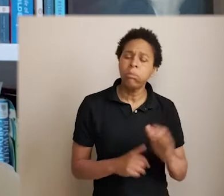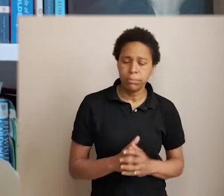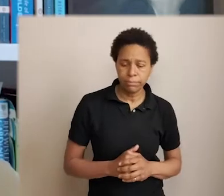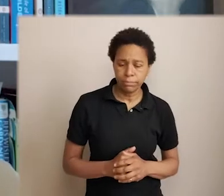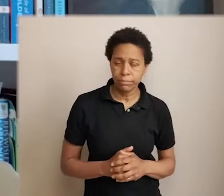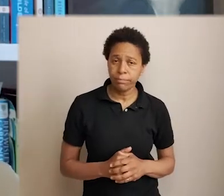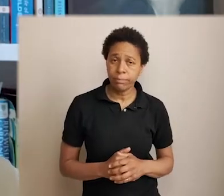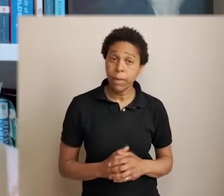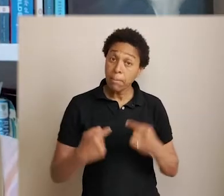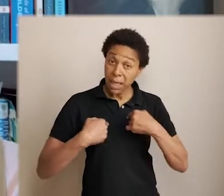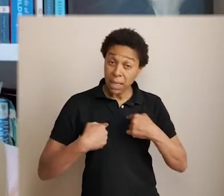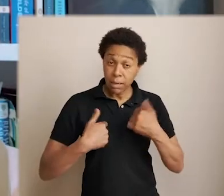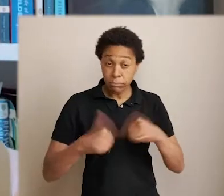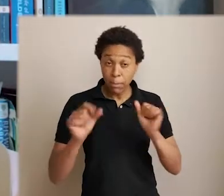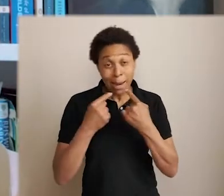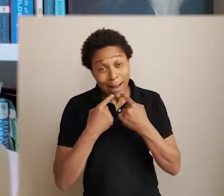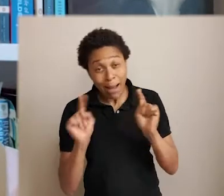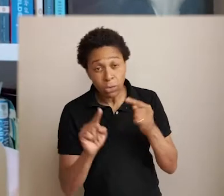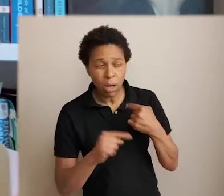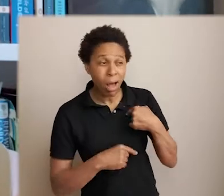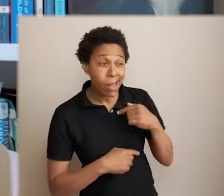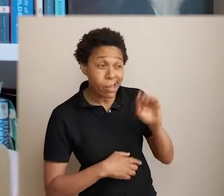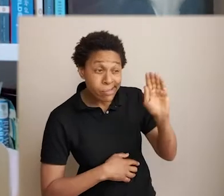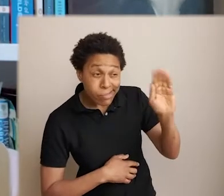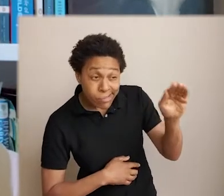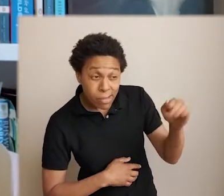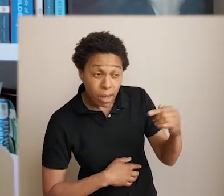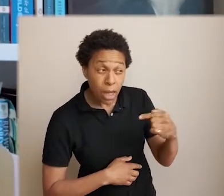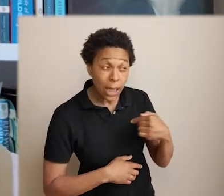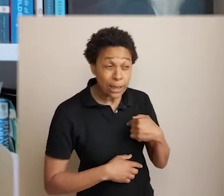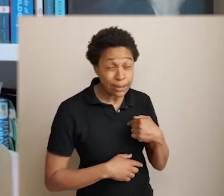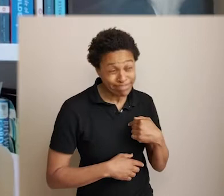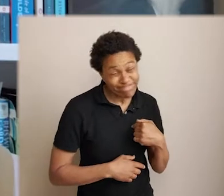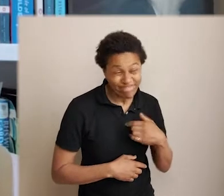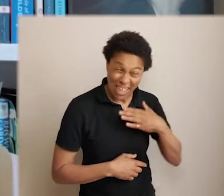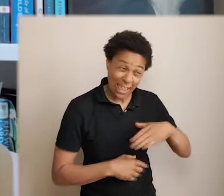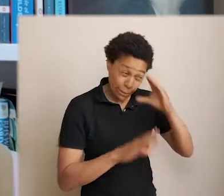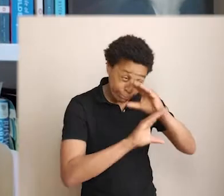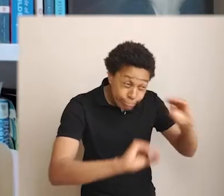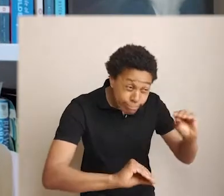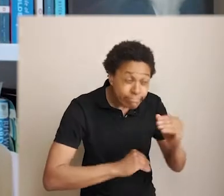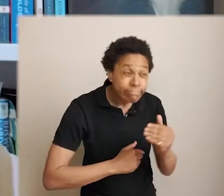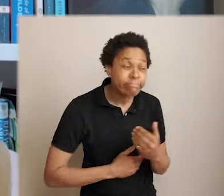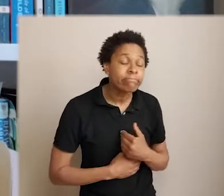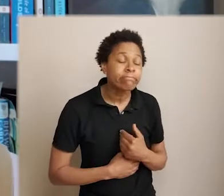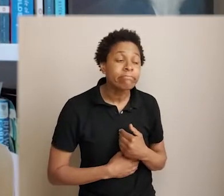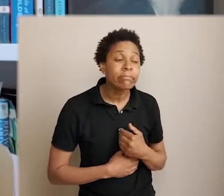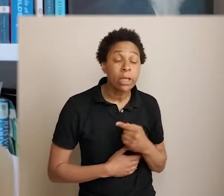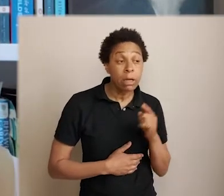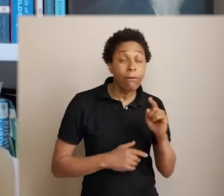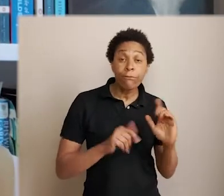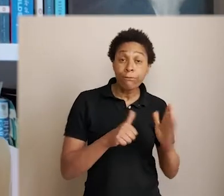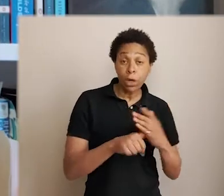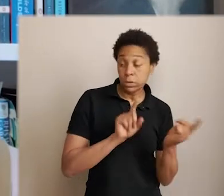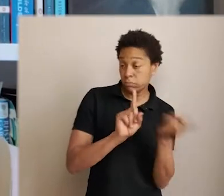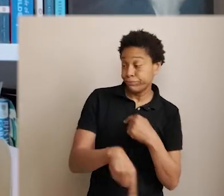when I came out, I reached out to him and said, look, I had something I need to tell you. His first response